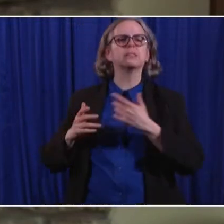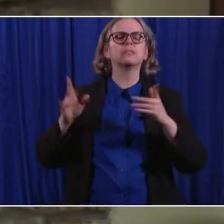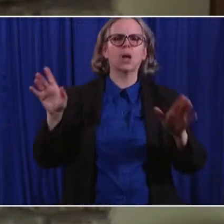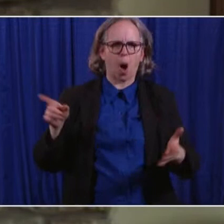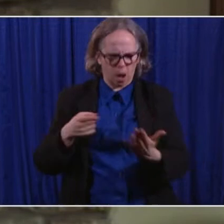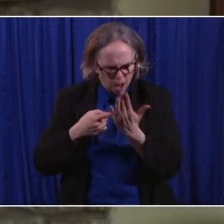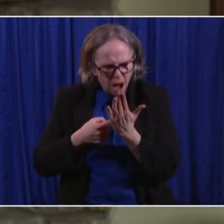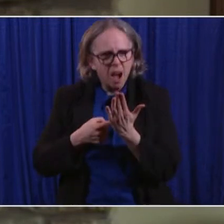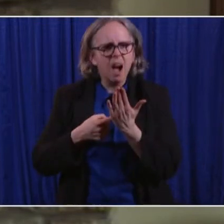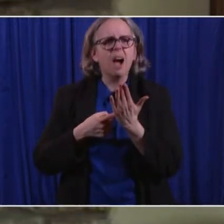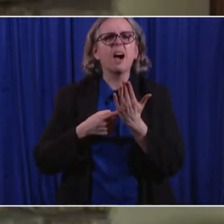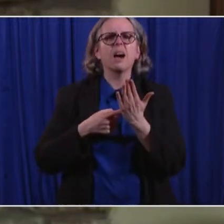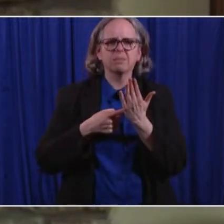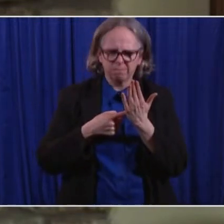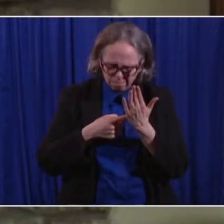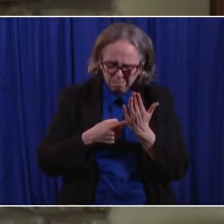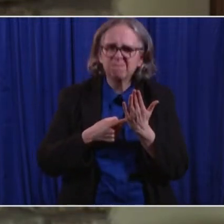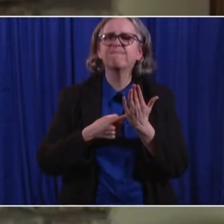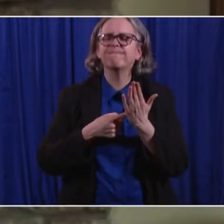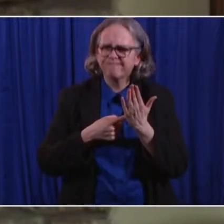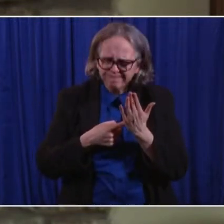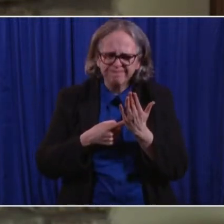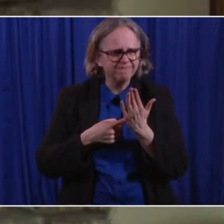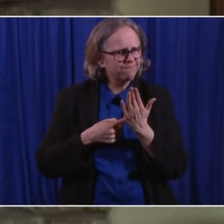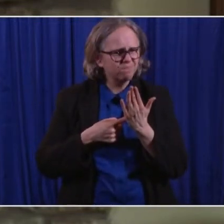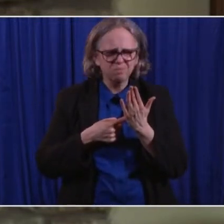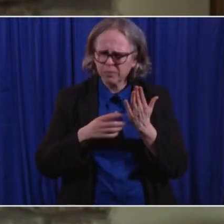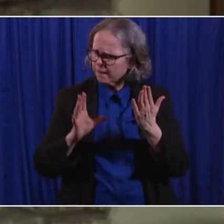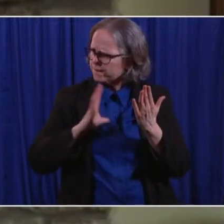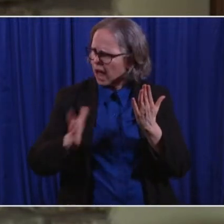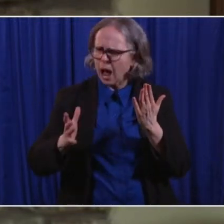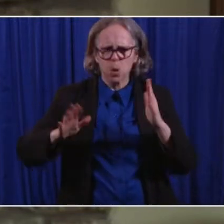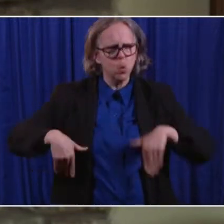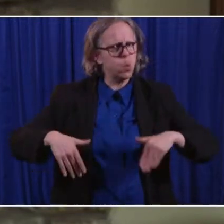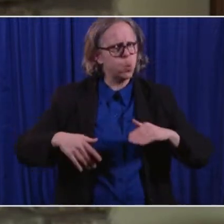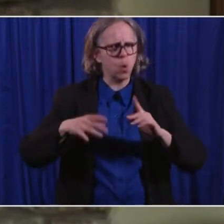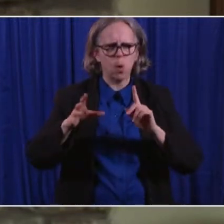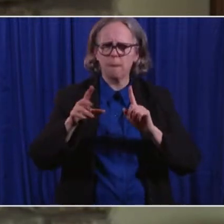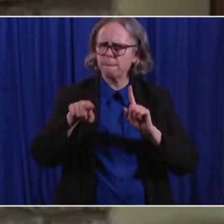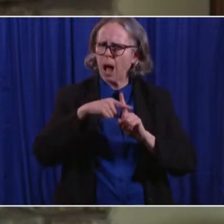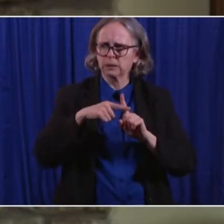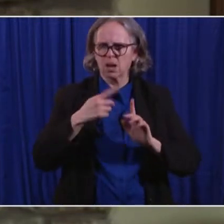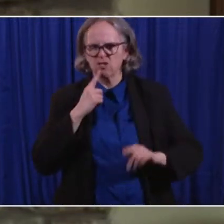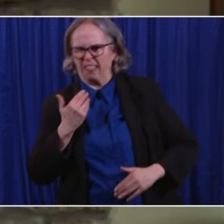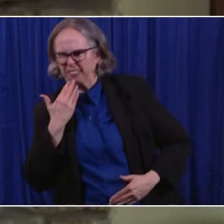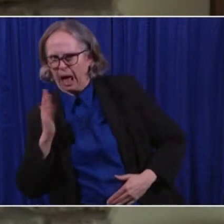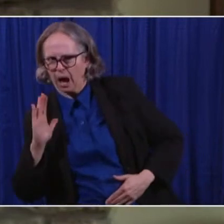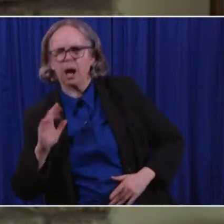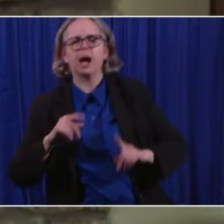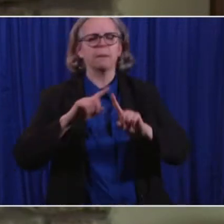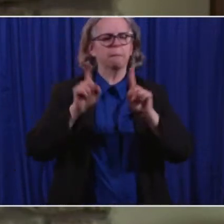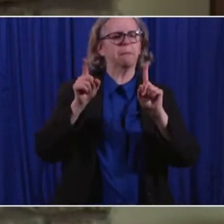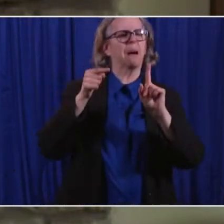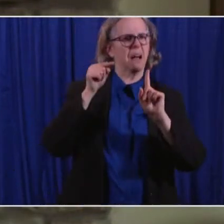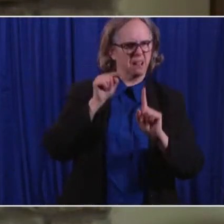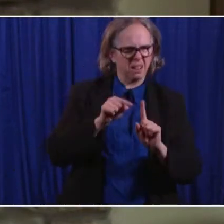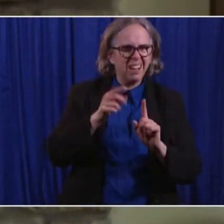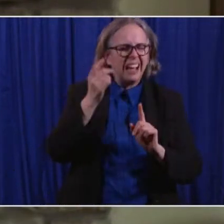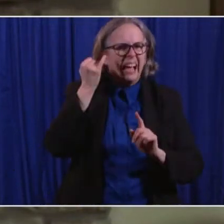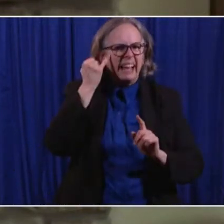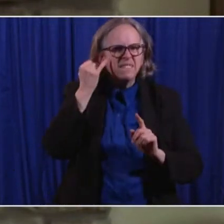was found that they did not have it, thank God. But let's suppose that they did